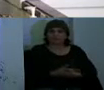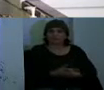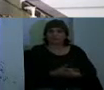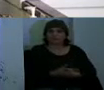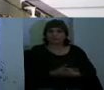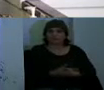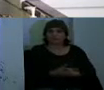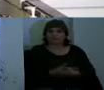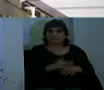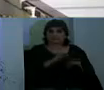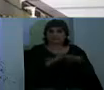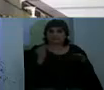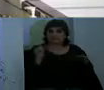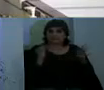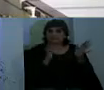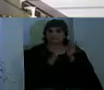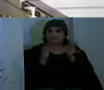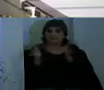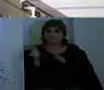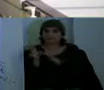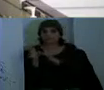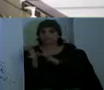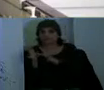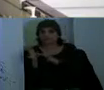We call him Jesus.